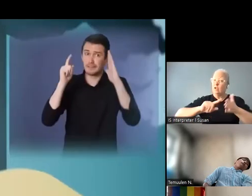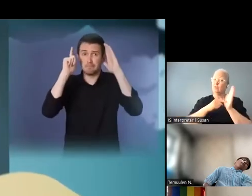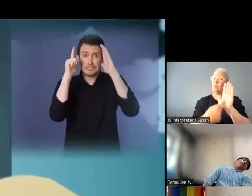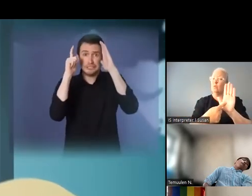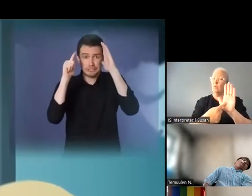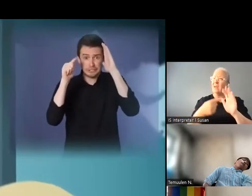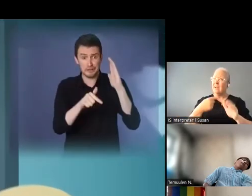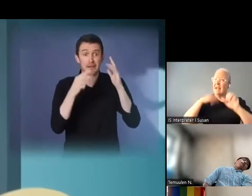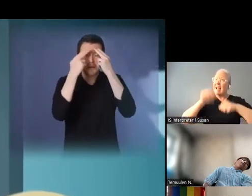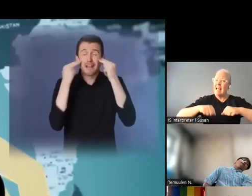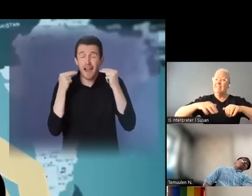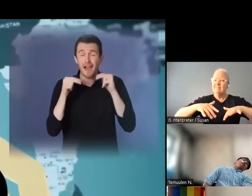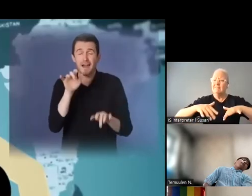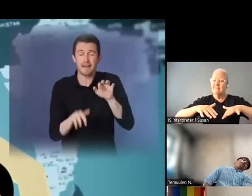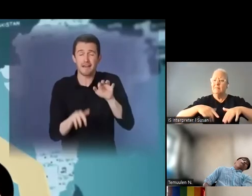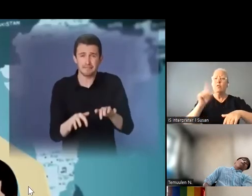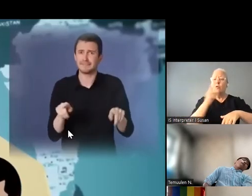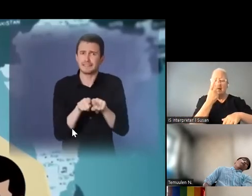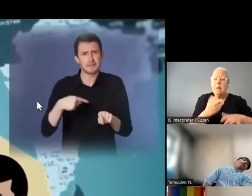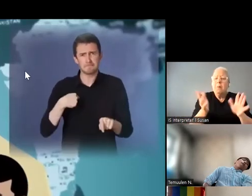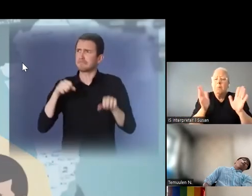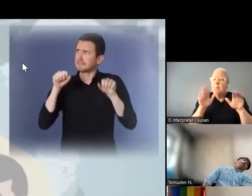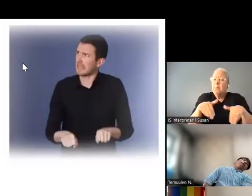type even without vision. So.